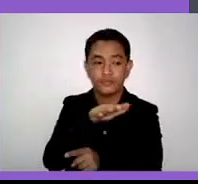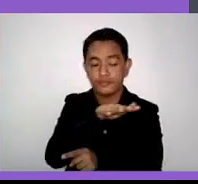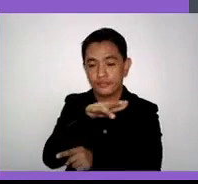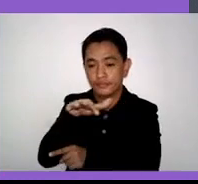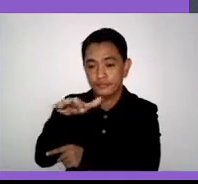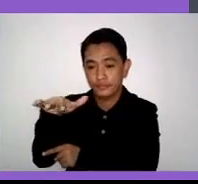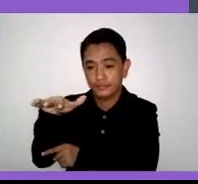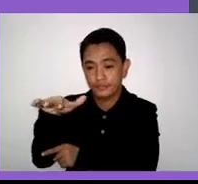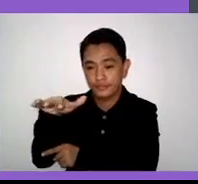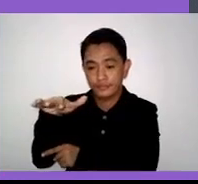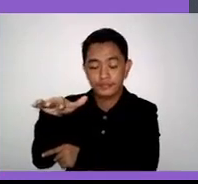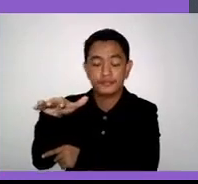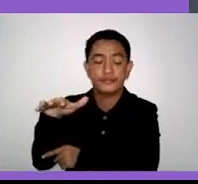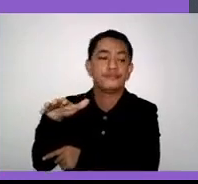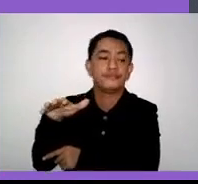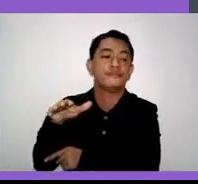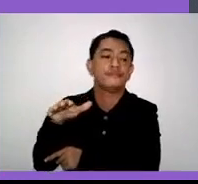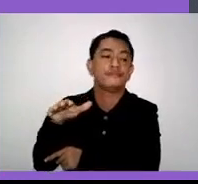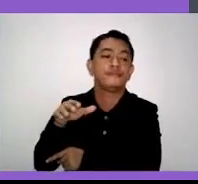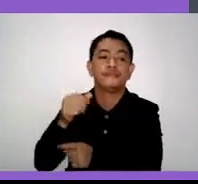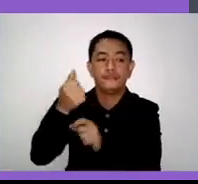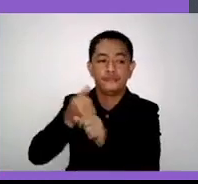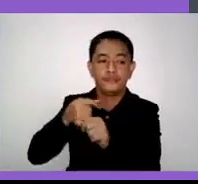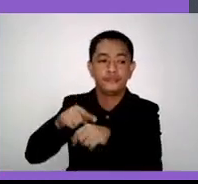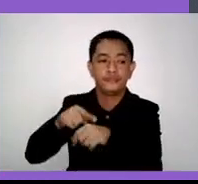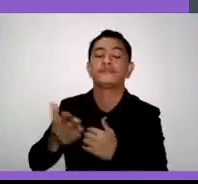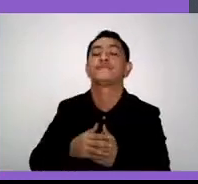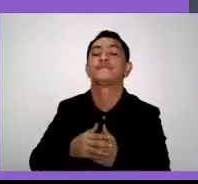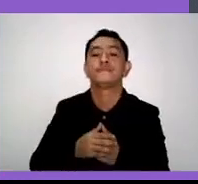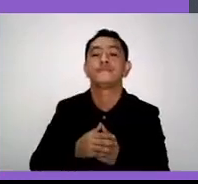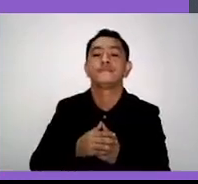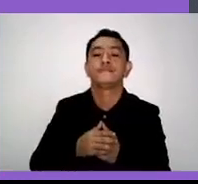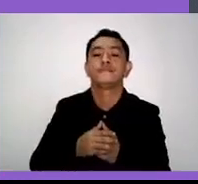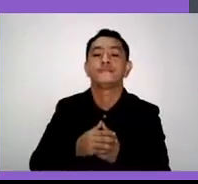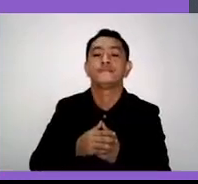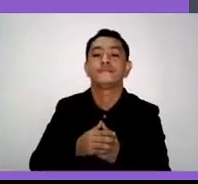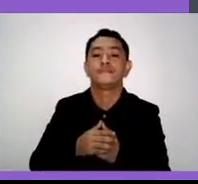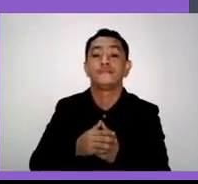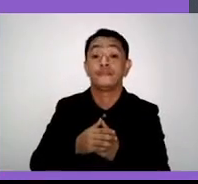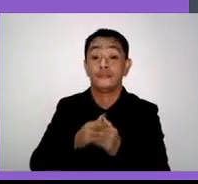item. 5 seconds will be provided. Are you ready for this one?